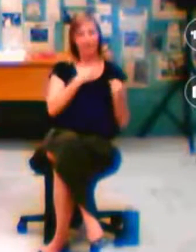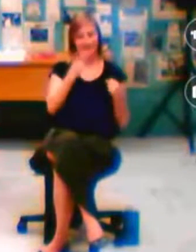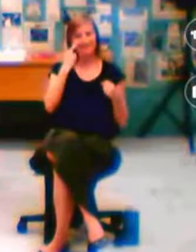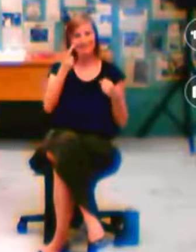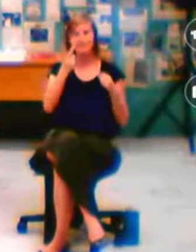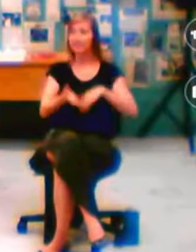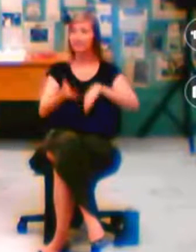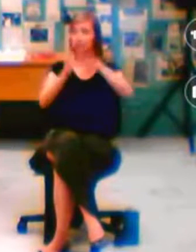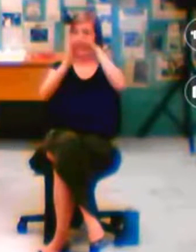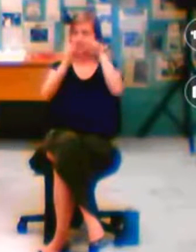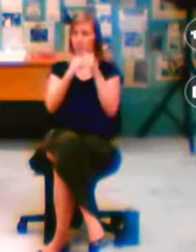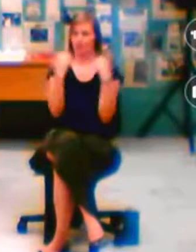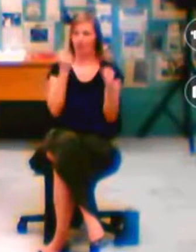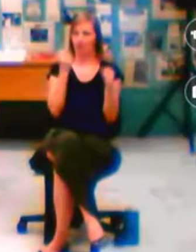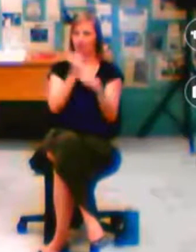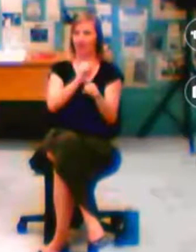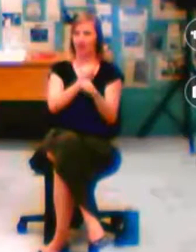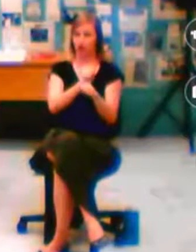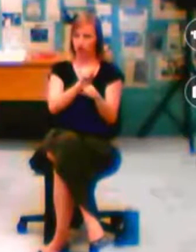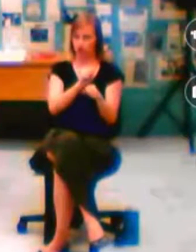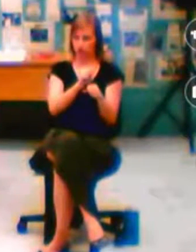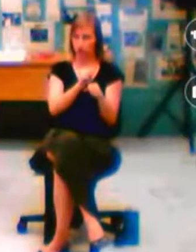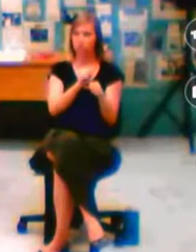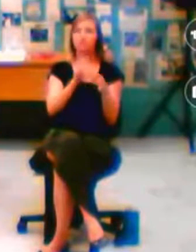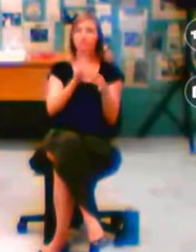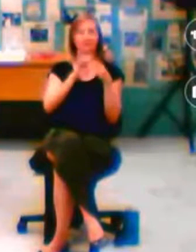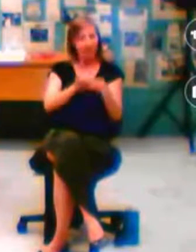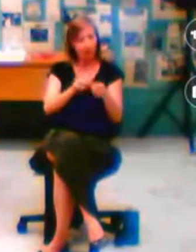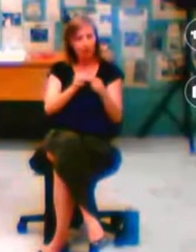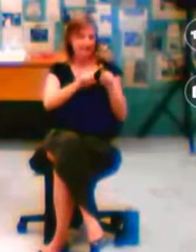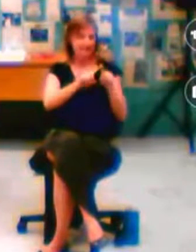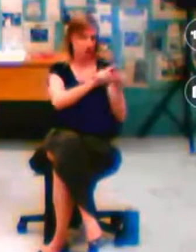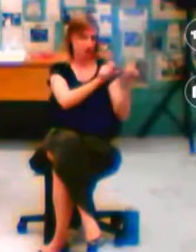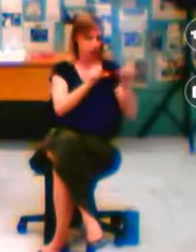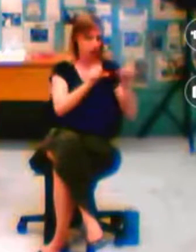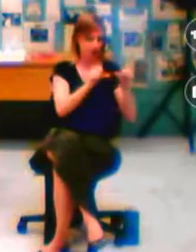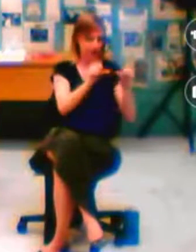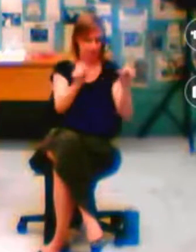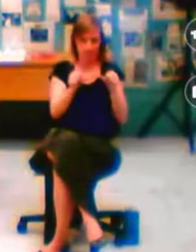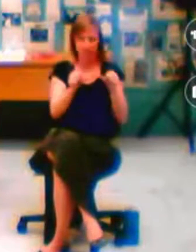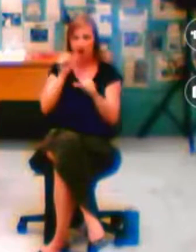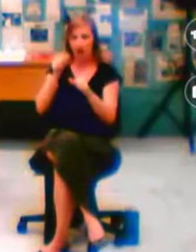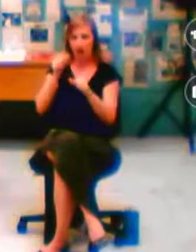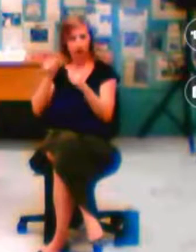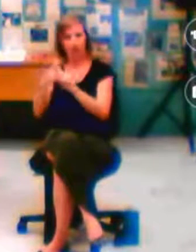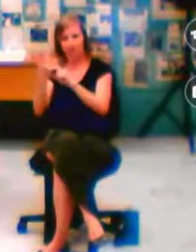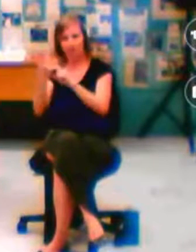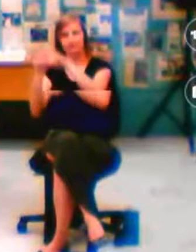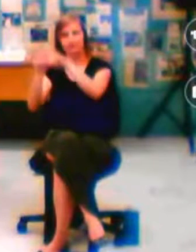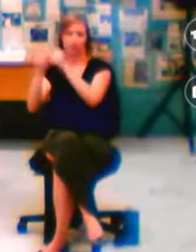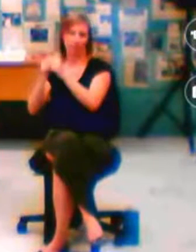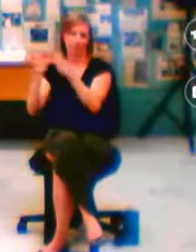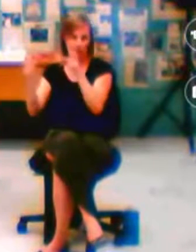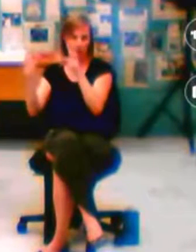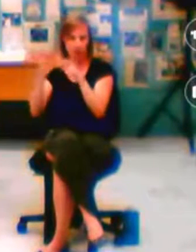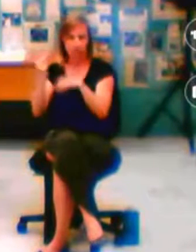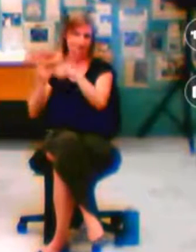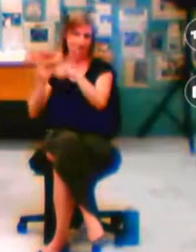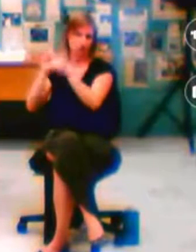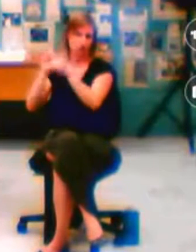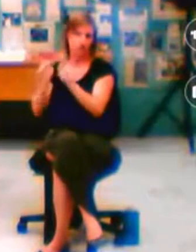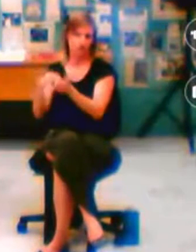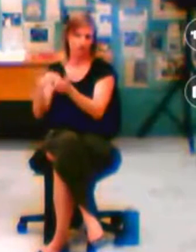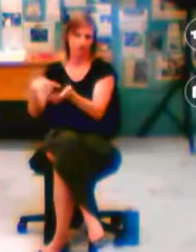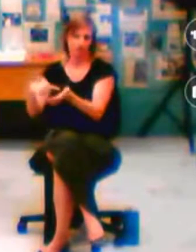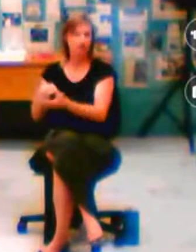jobs will be lost. But just like with Medicaid expansion, this is an expansion in healthcare, and we'd anticipate to see a dramatic increase in